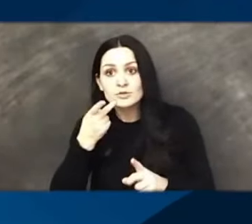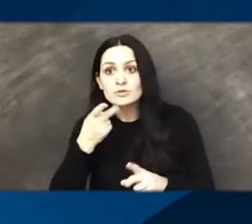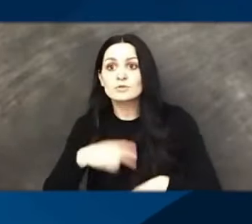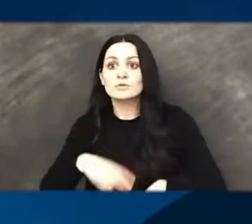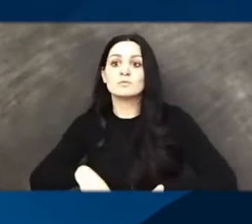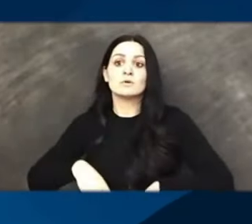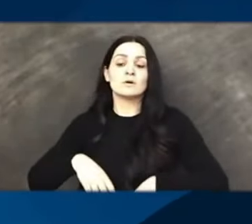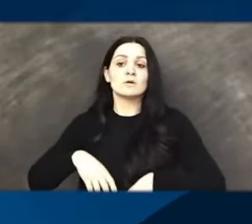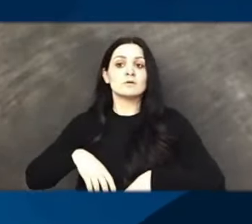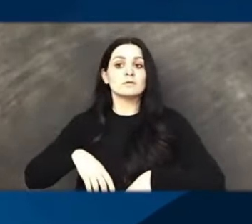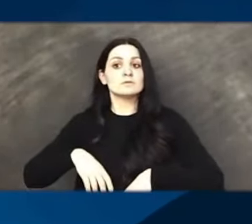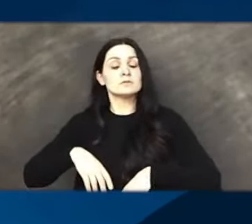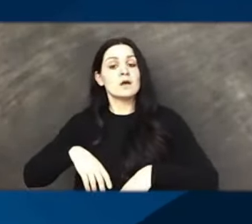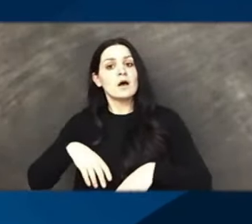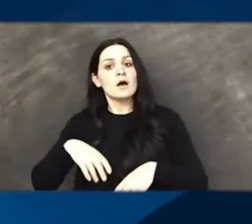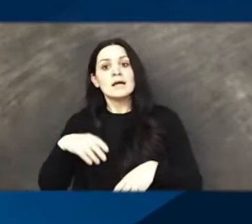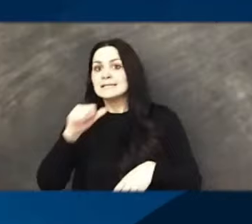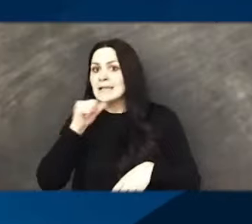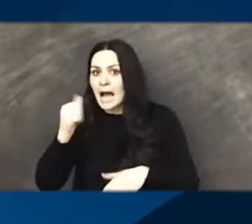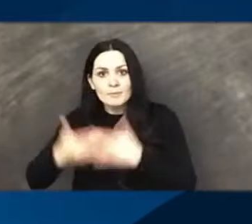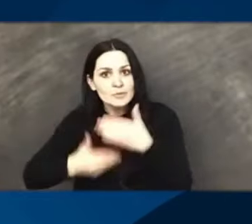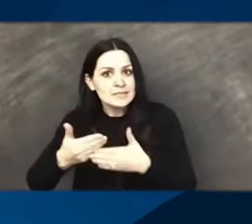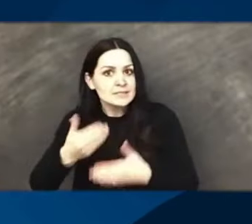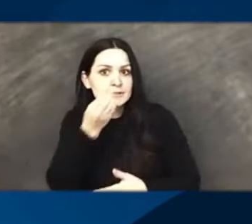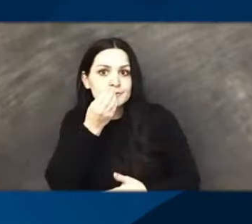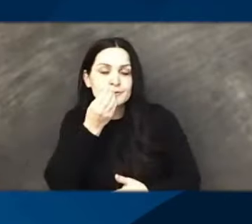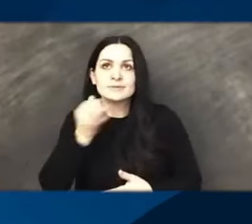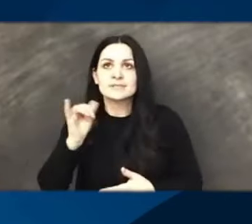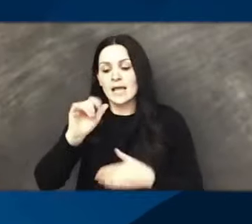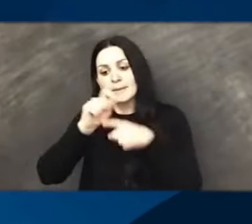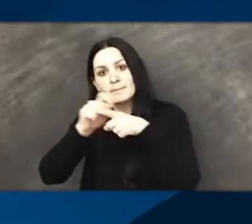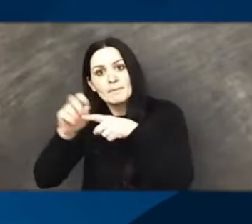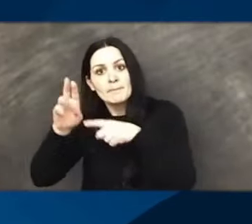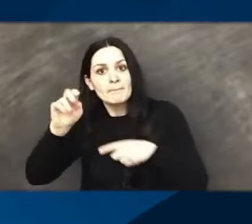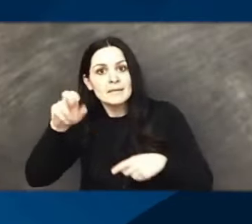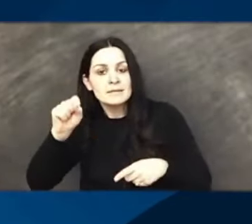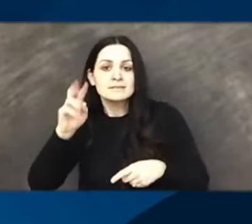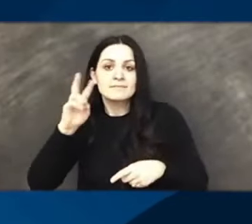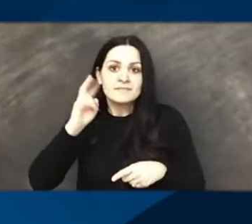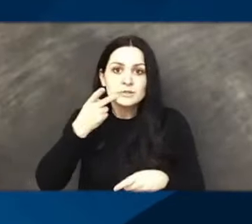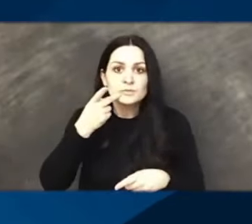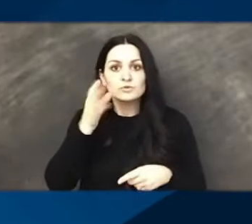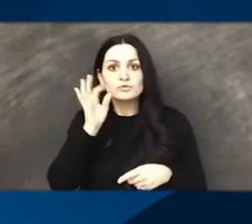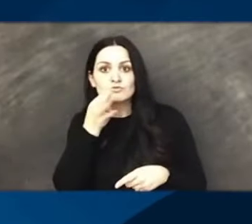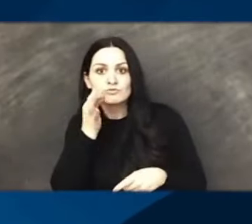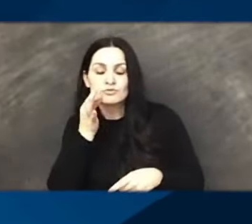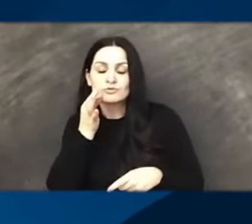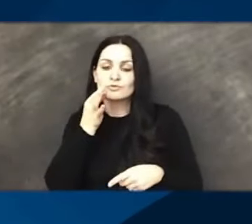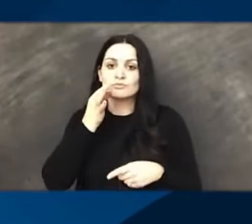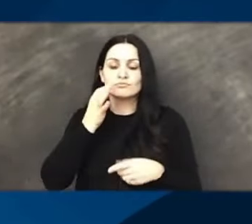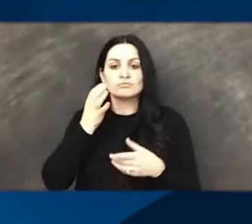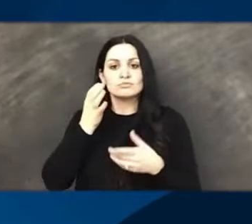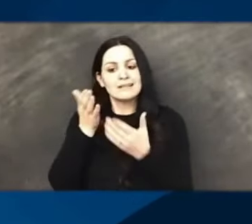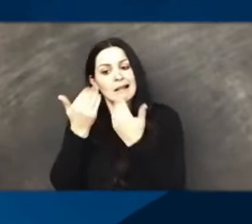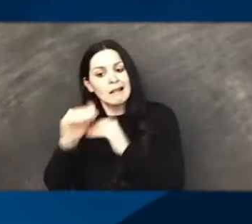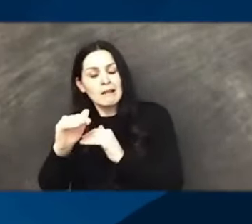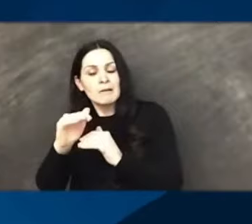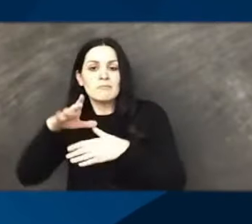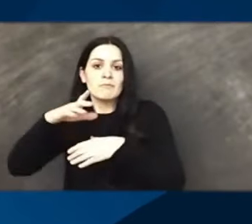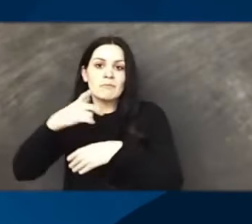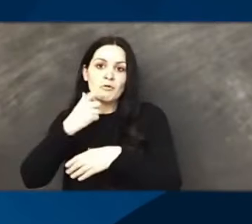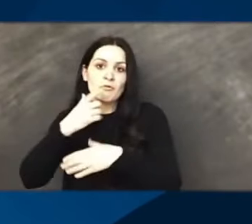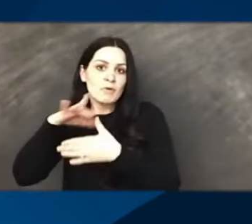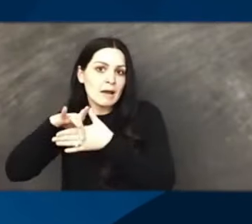foods, beans, vegetables, fruits, with a minimum of red meat, tilting a little bit